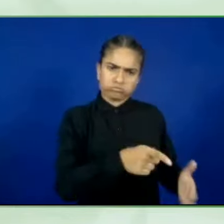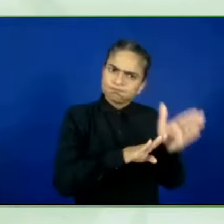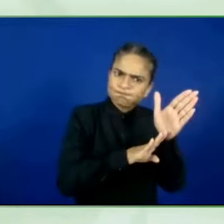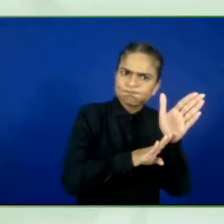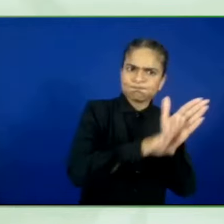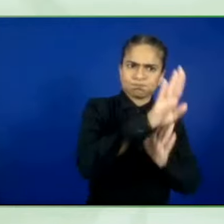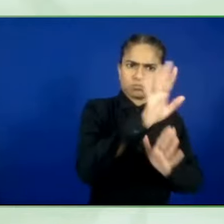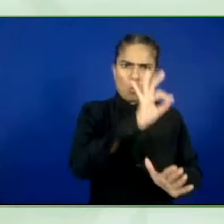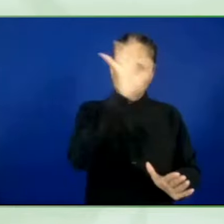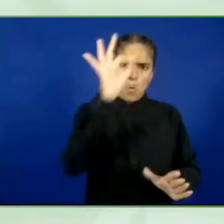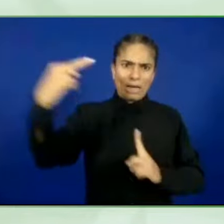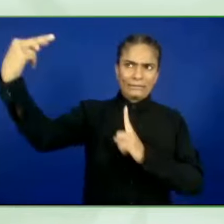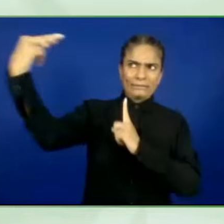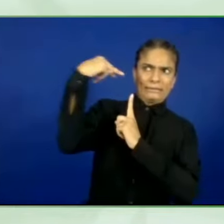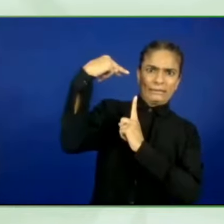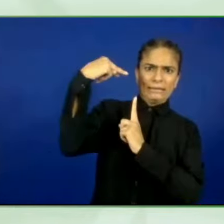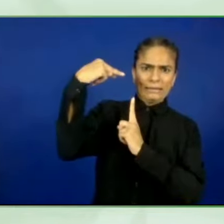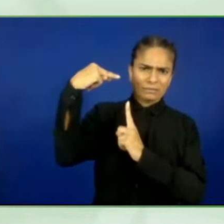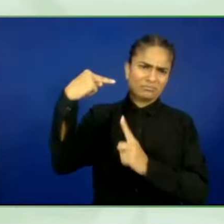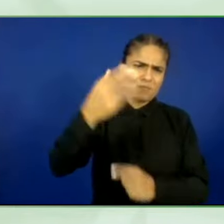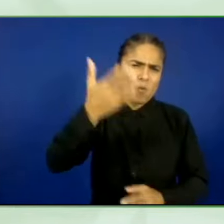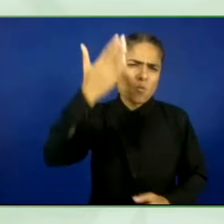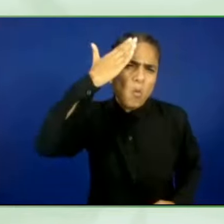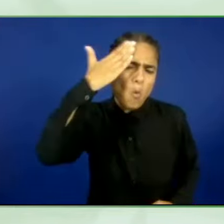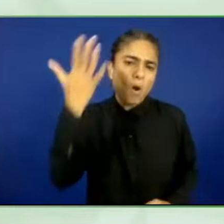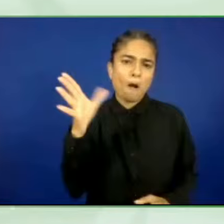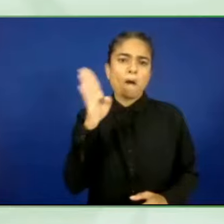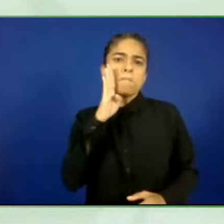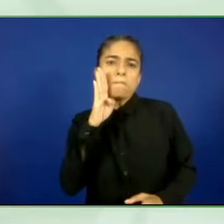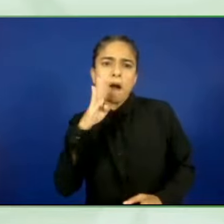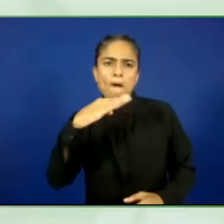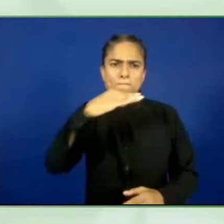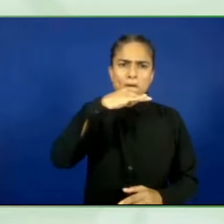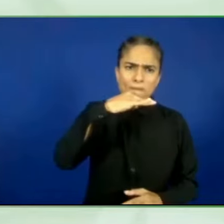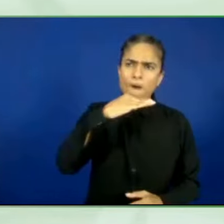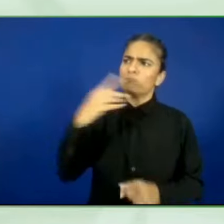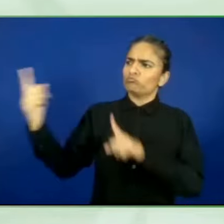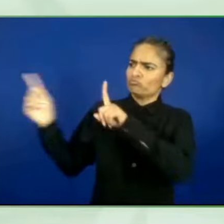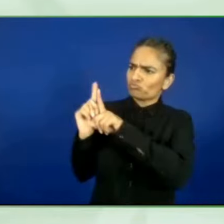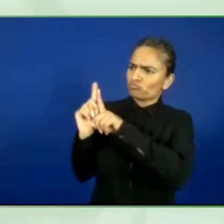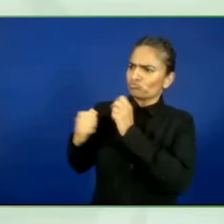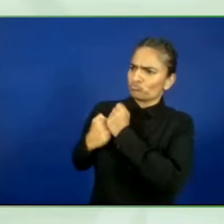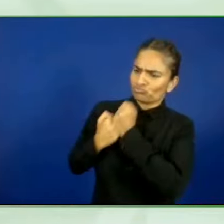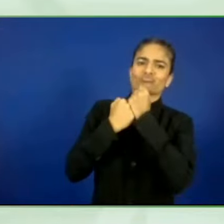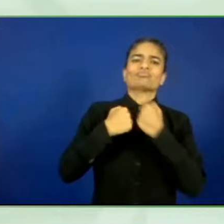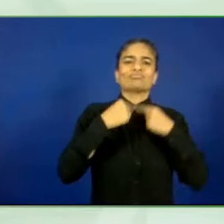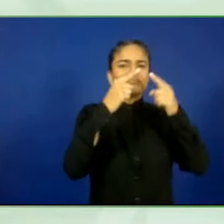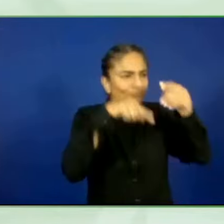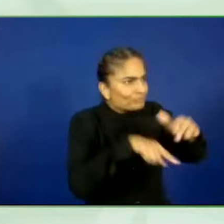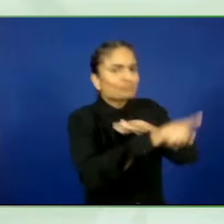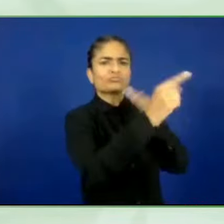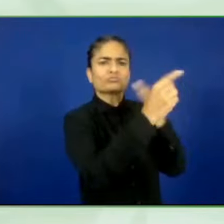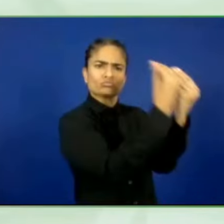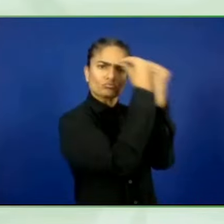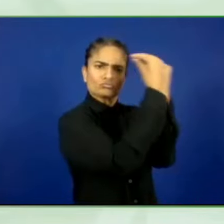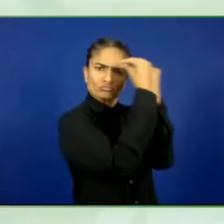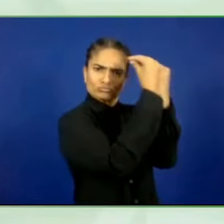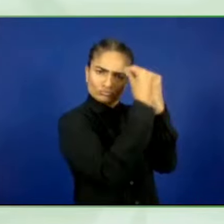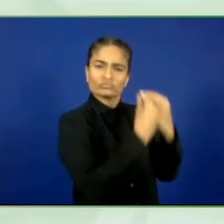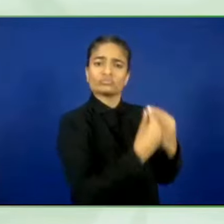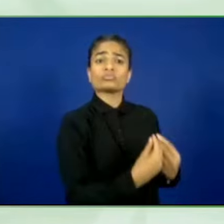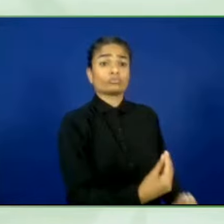they just supported me going to art classes and whatnot. And then from secondary school, then